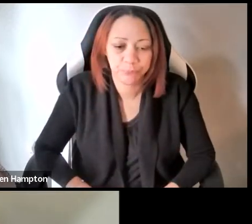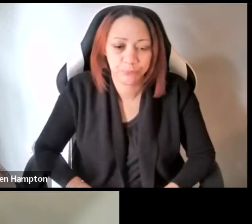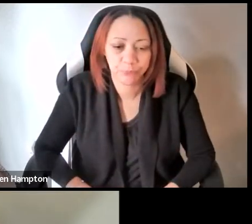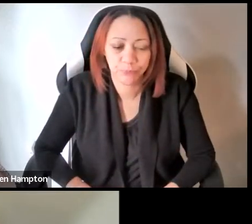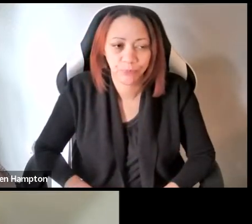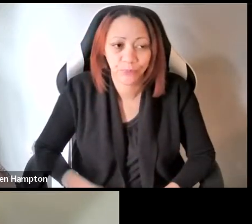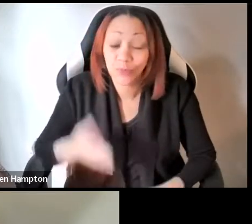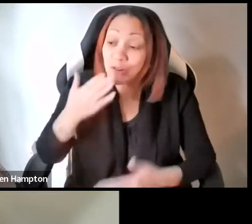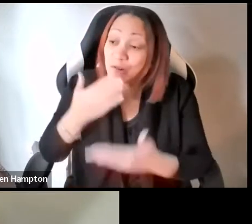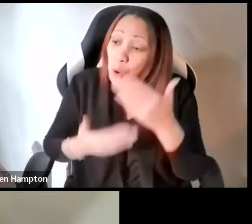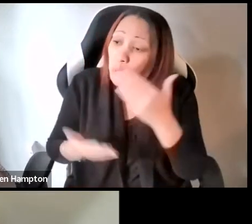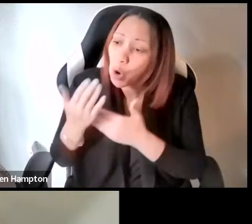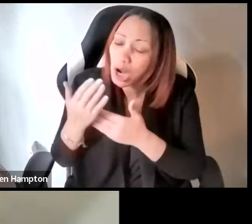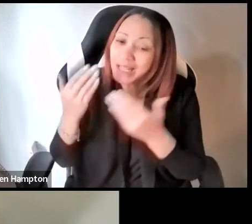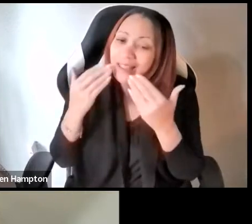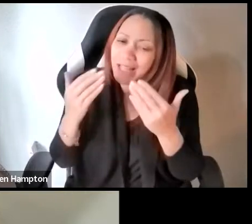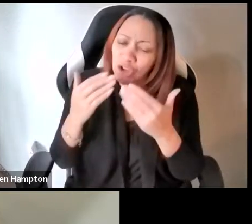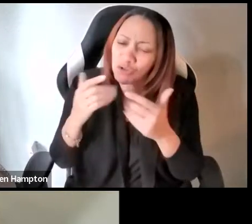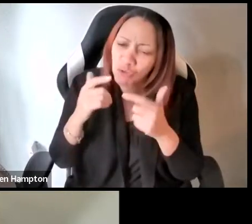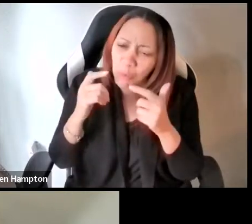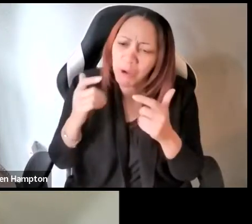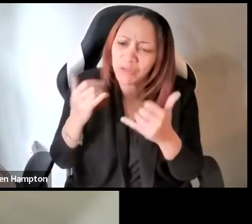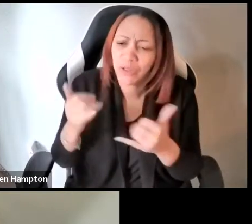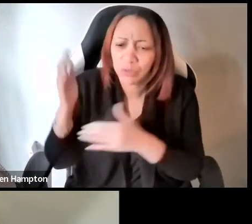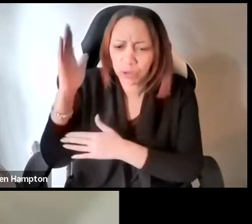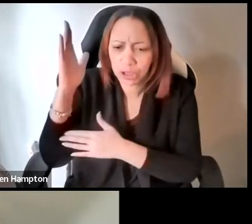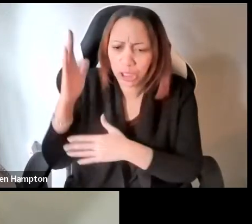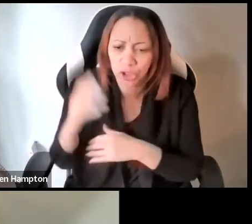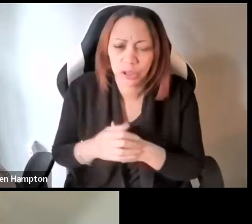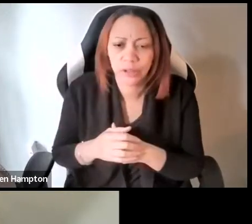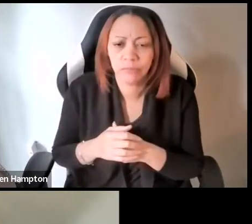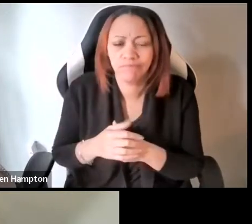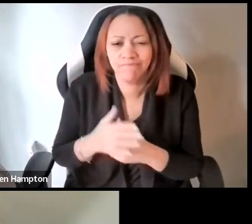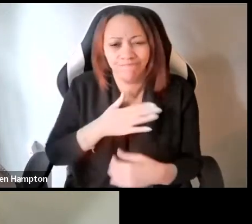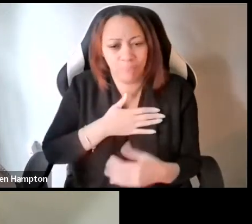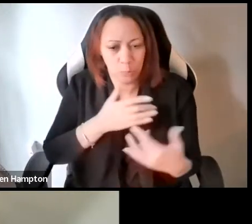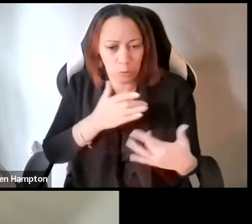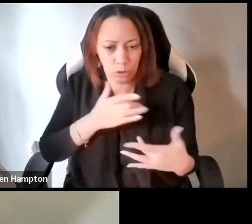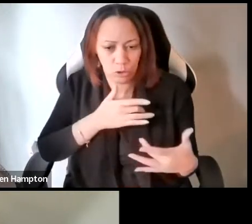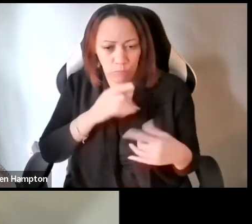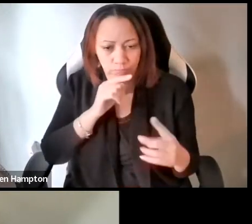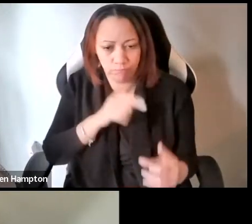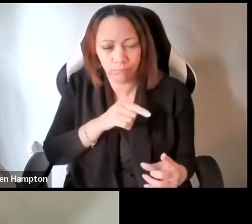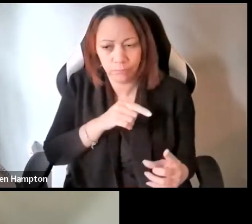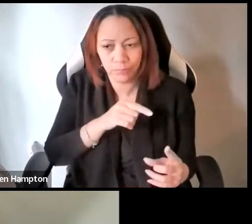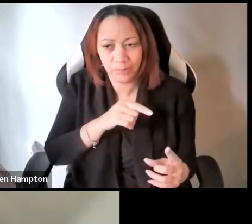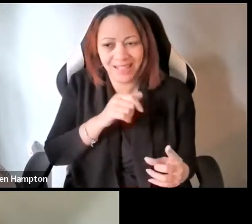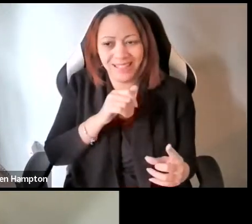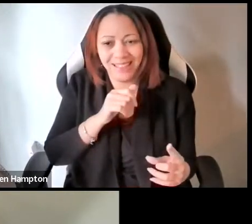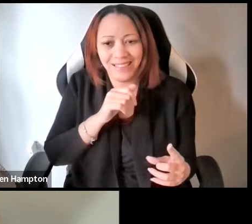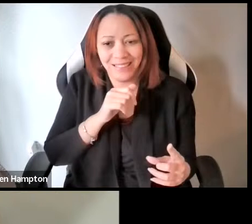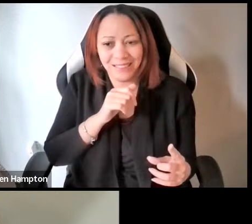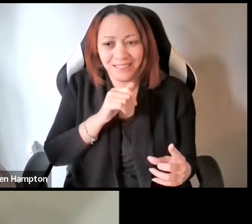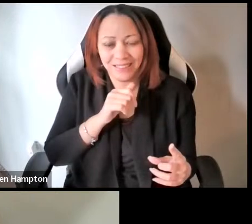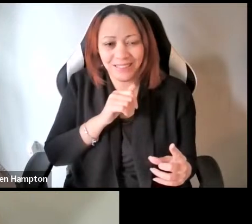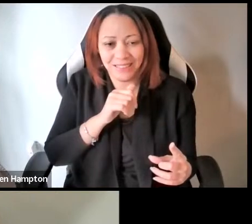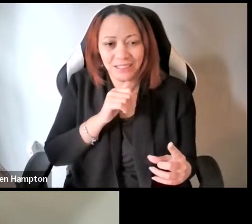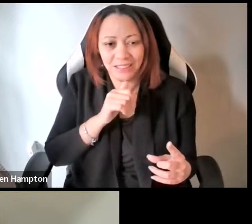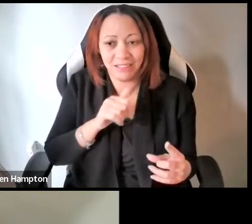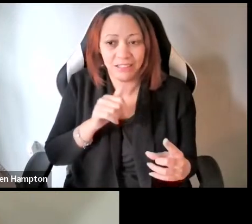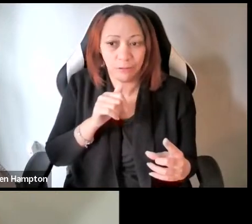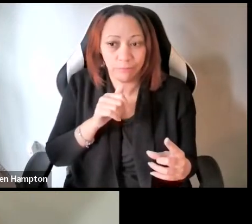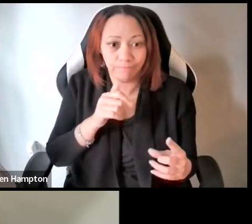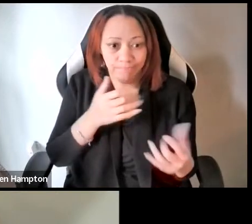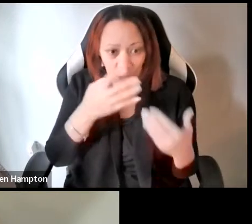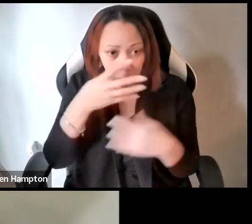Morning. Thank you so much for this presentation. One of the concerns that I have is about undocumented immigrants, or people whose